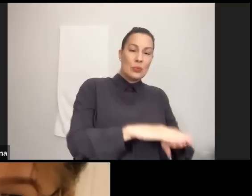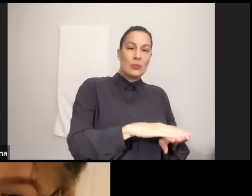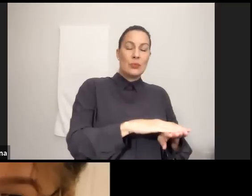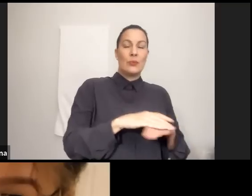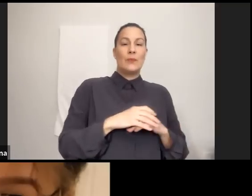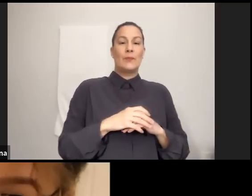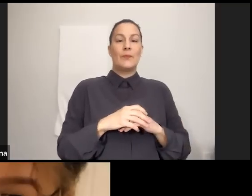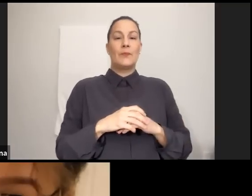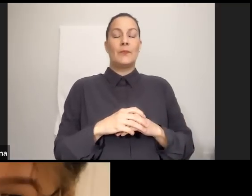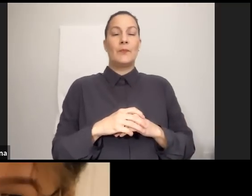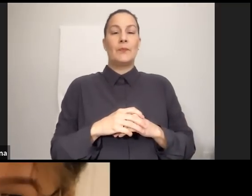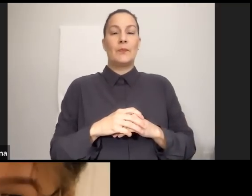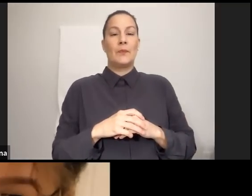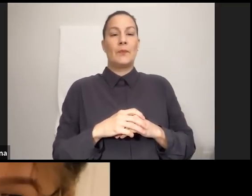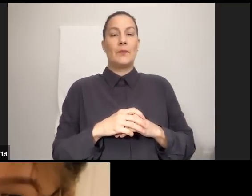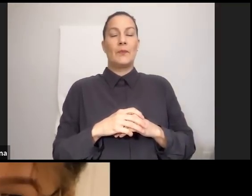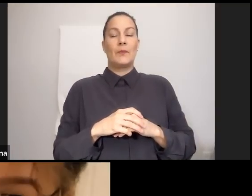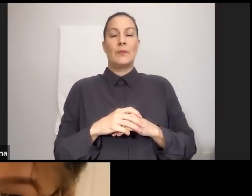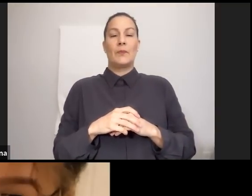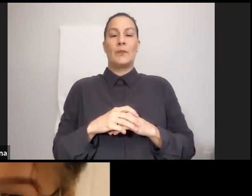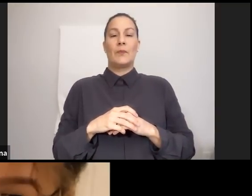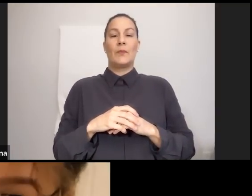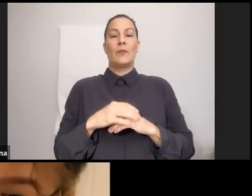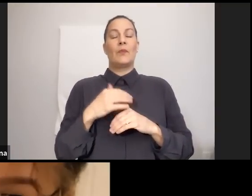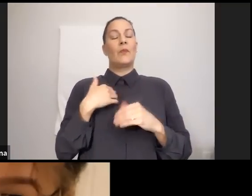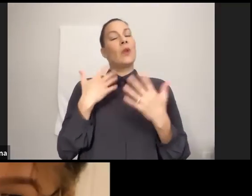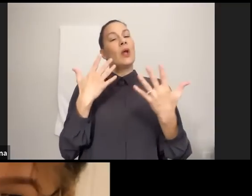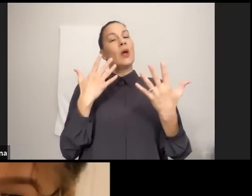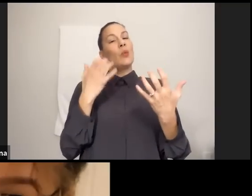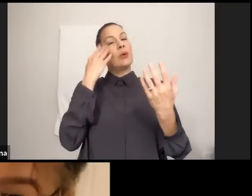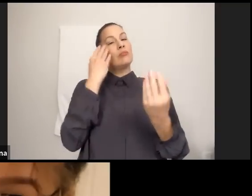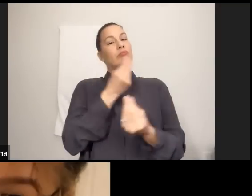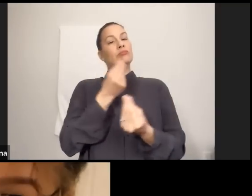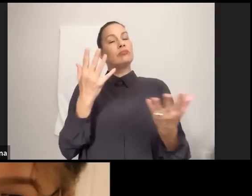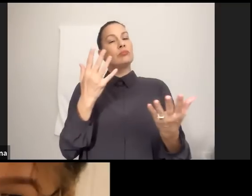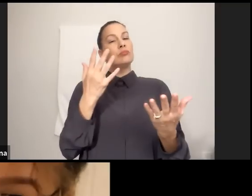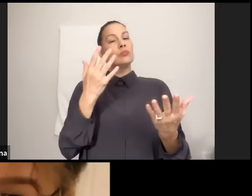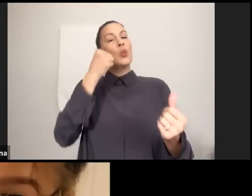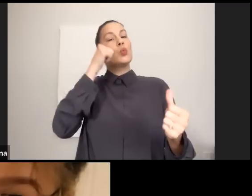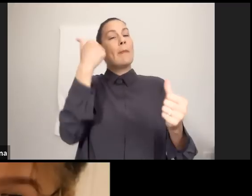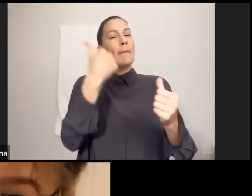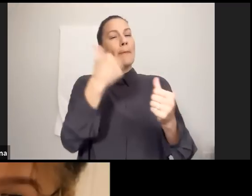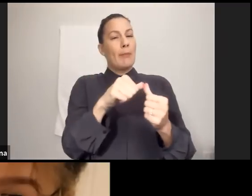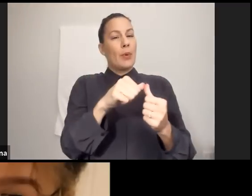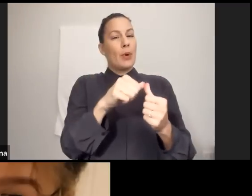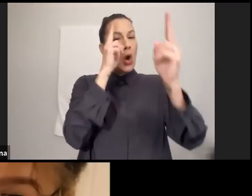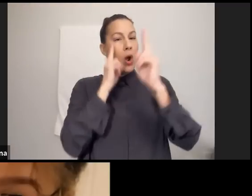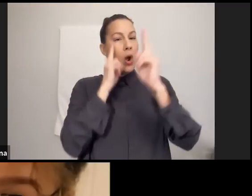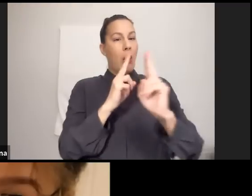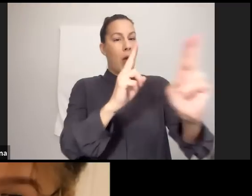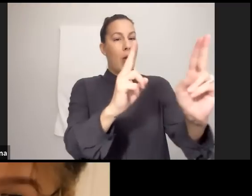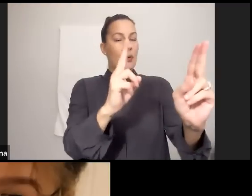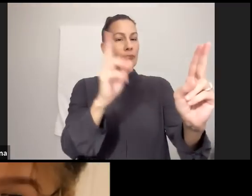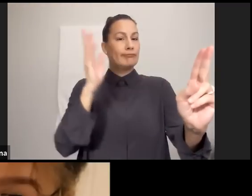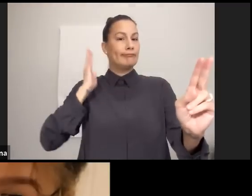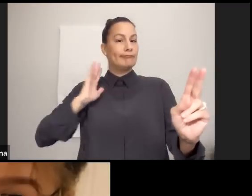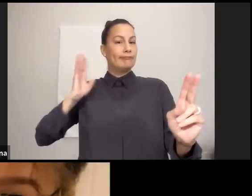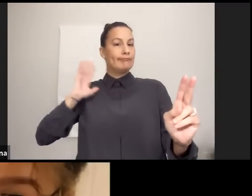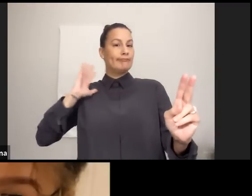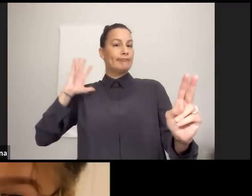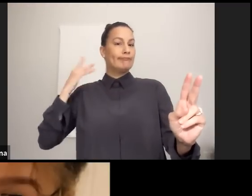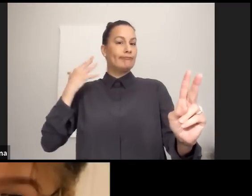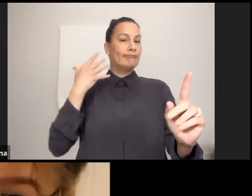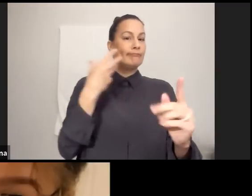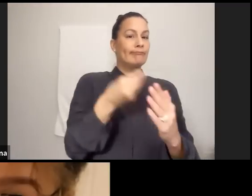In closing, I wanted to say something about remembering and honoring voices. You may have seen the